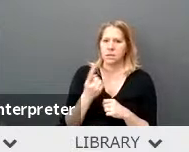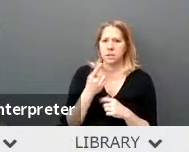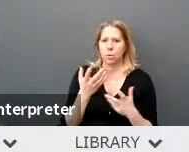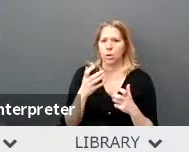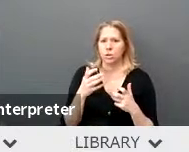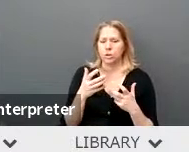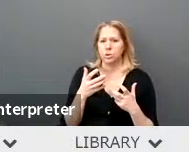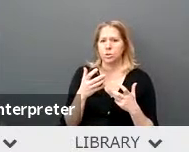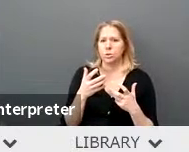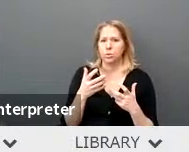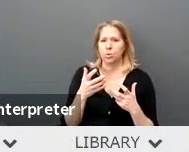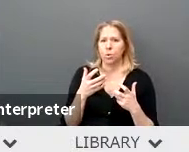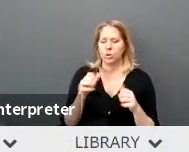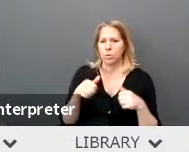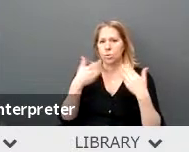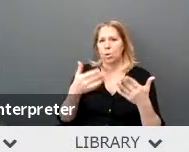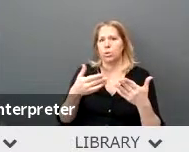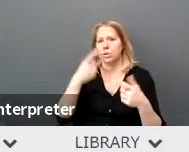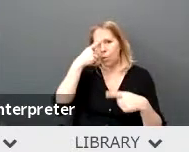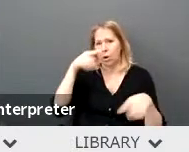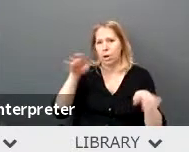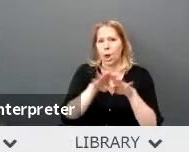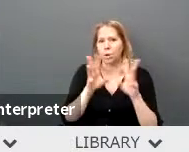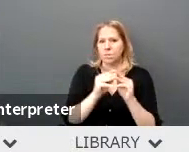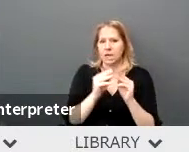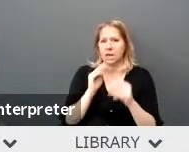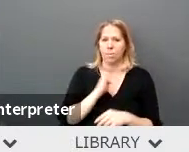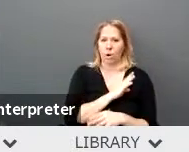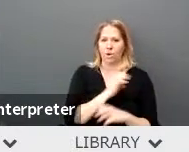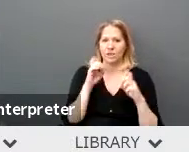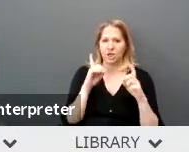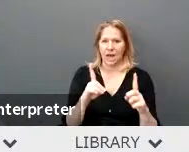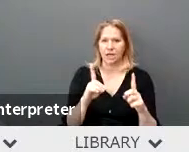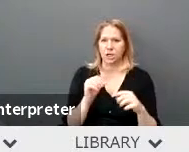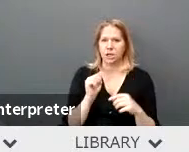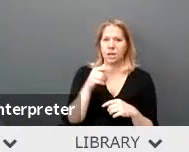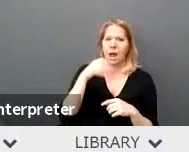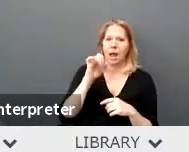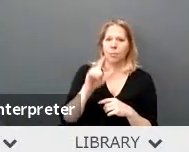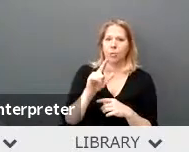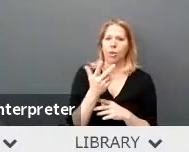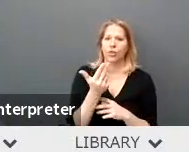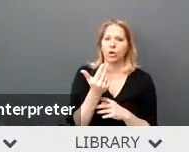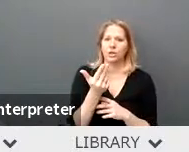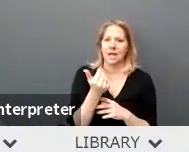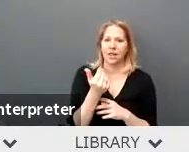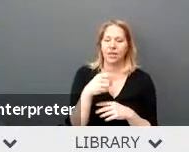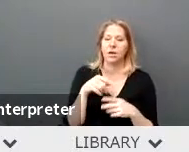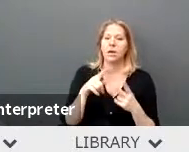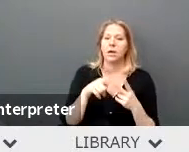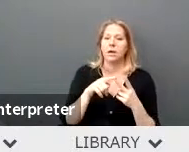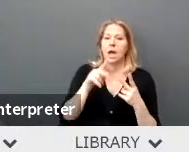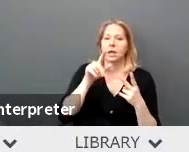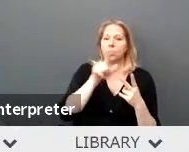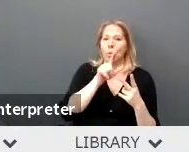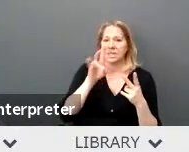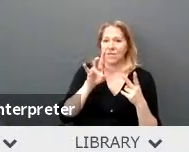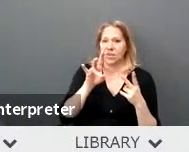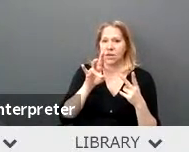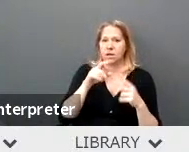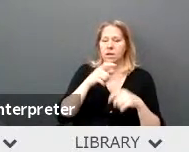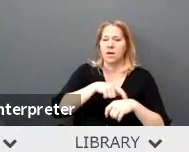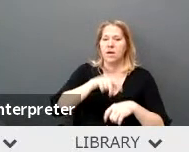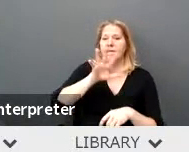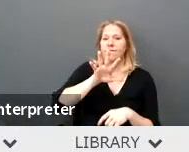Would someone like to make a motion for a closed meeting of the Board of Education on April 13th and April 27th